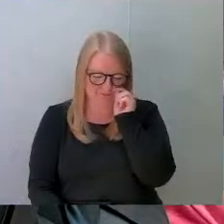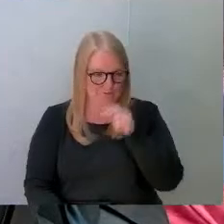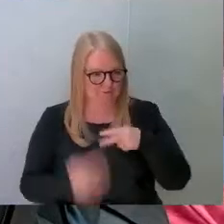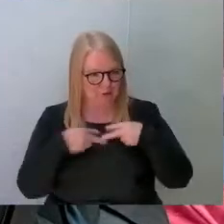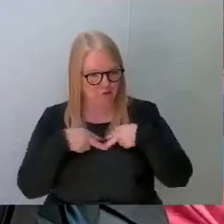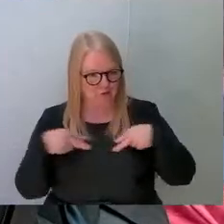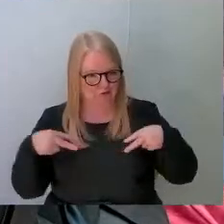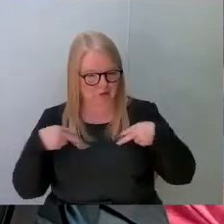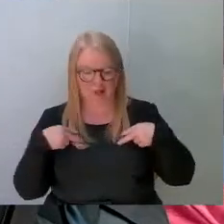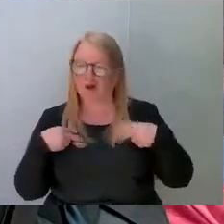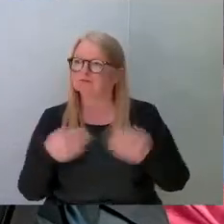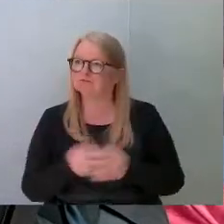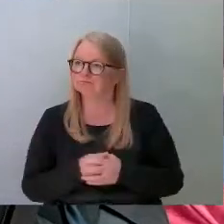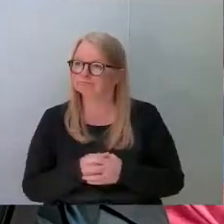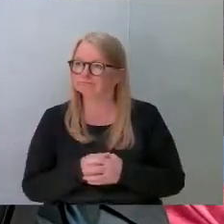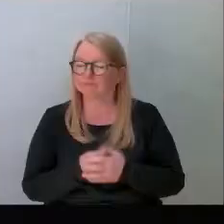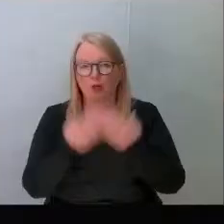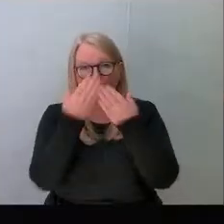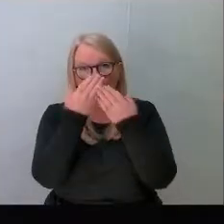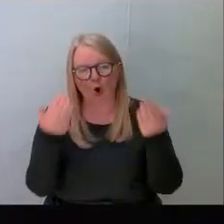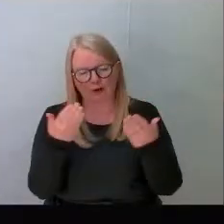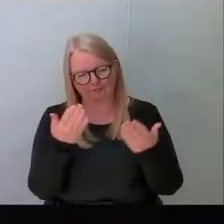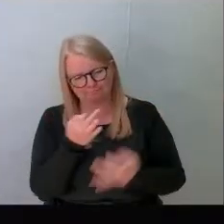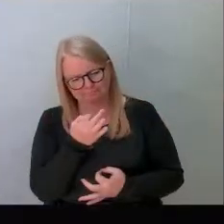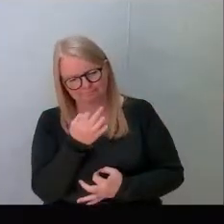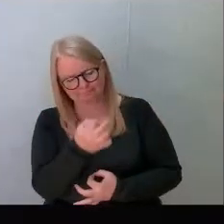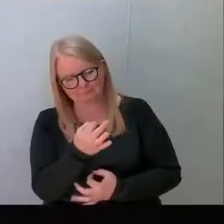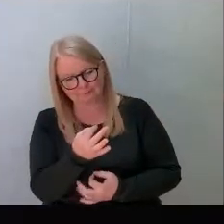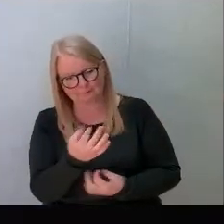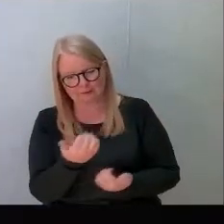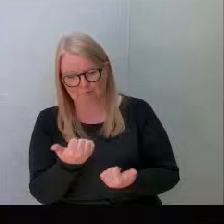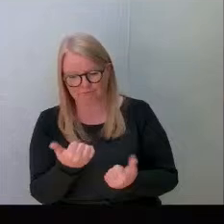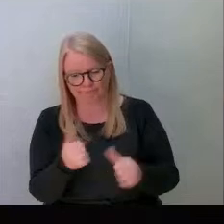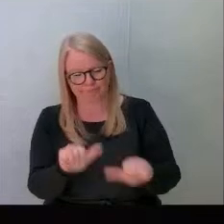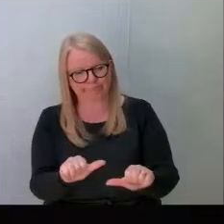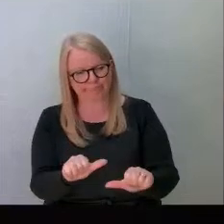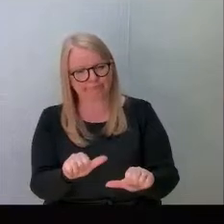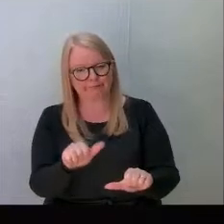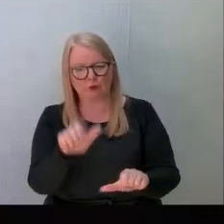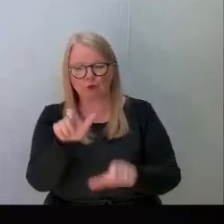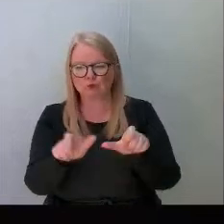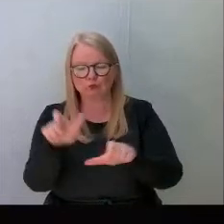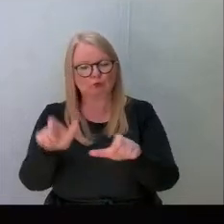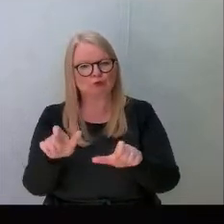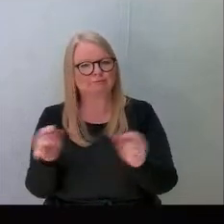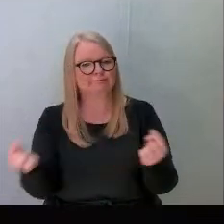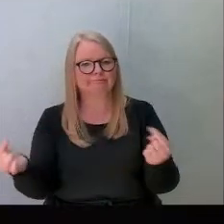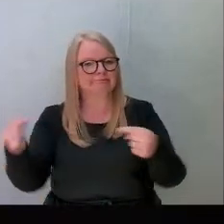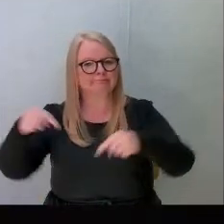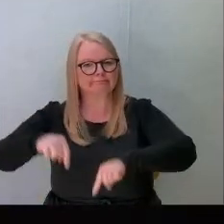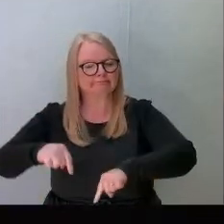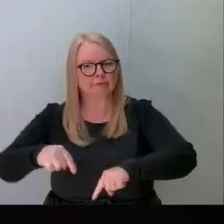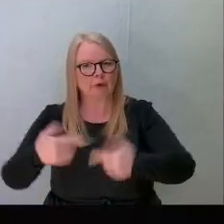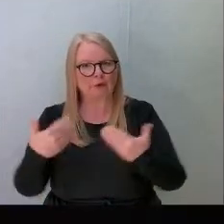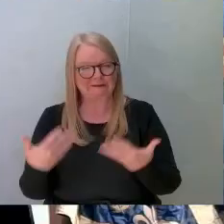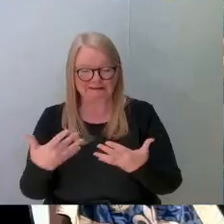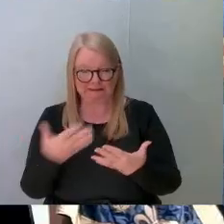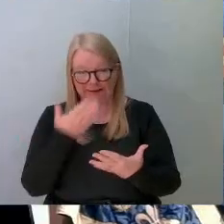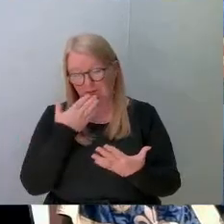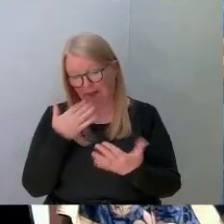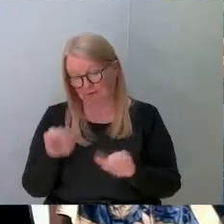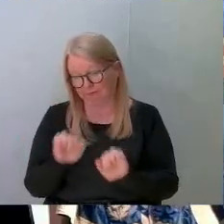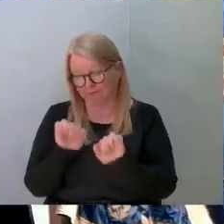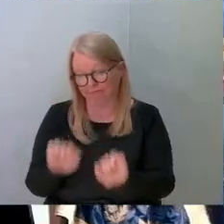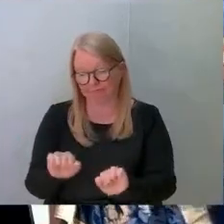Chancellor, I have the honour to invite you to confer the degrees in absence upon the candidates who have been unable to attend